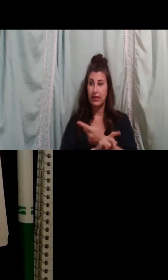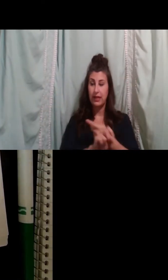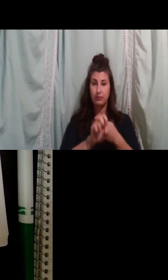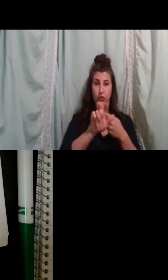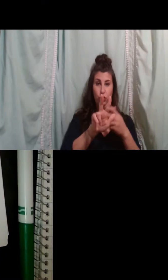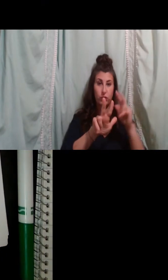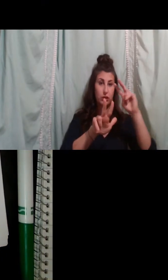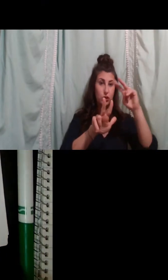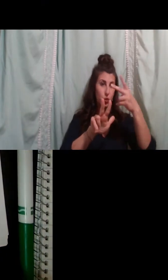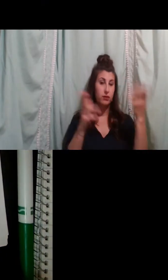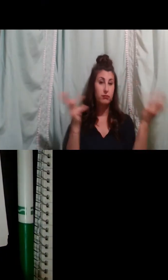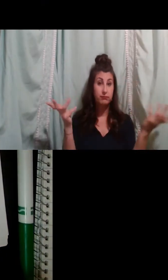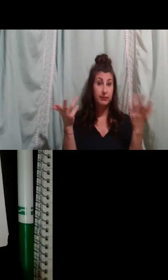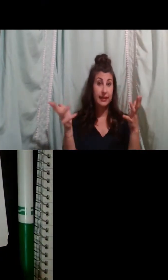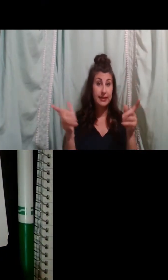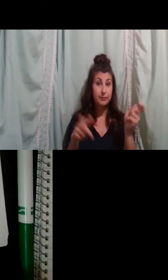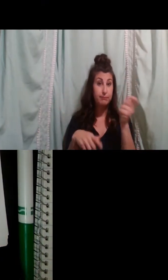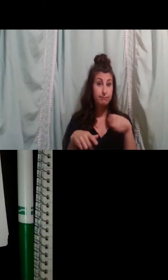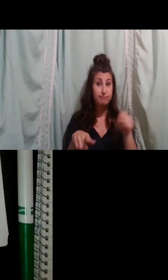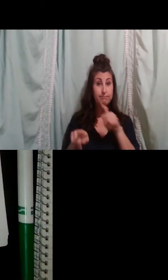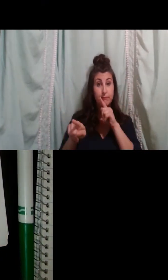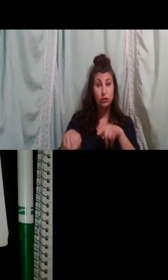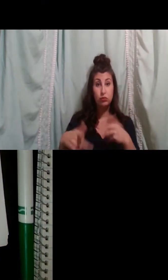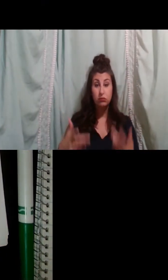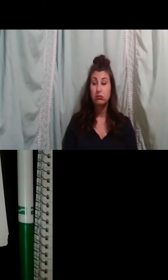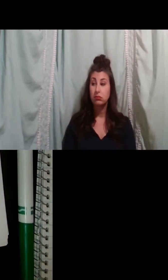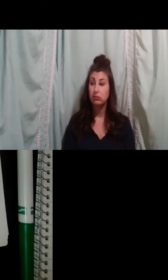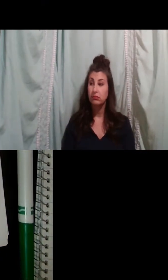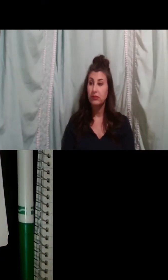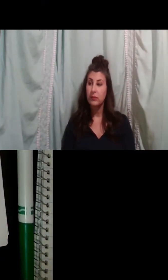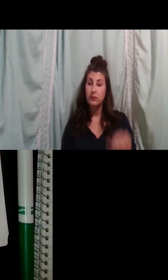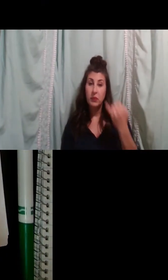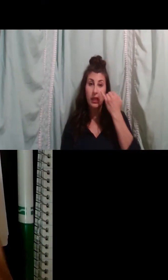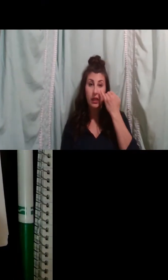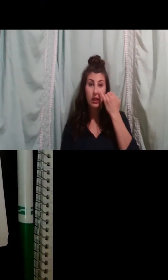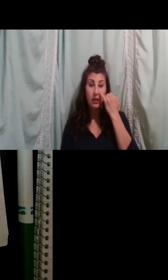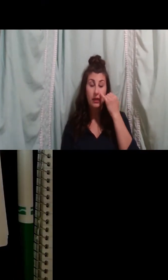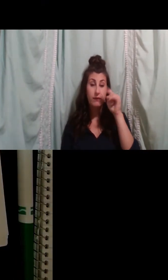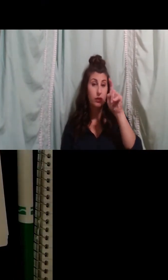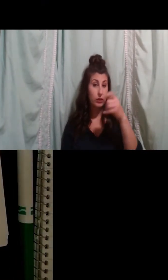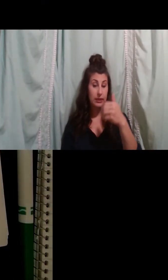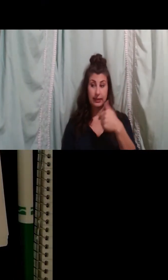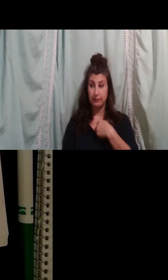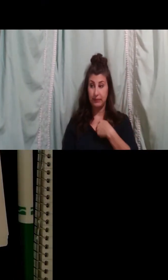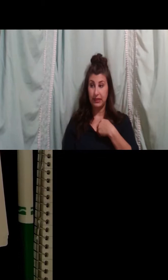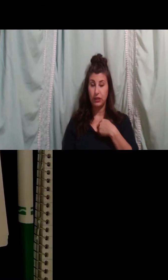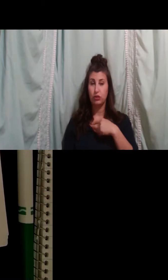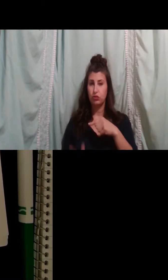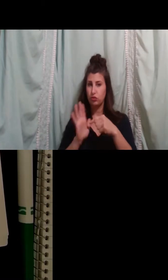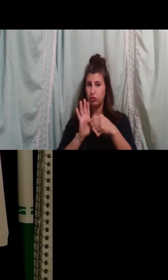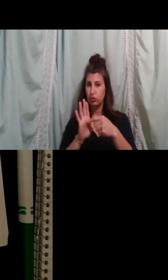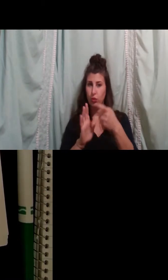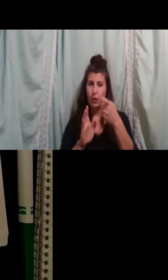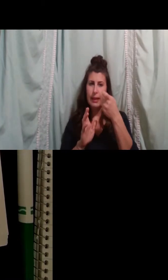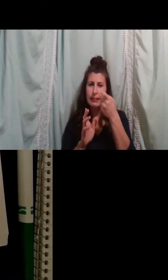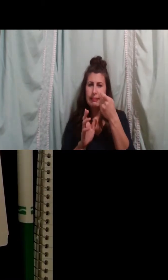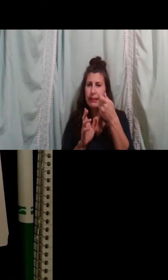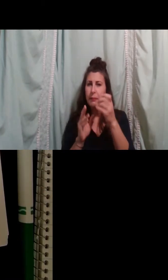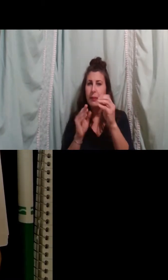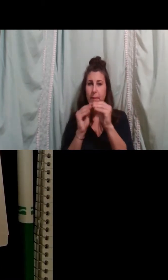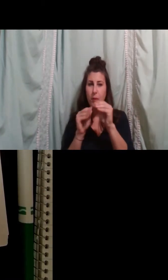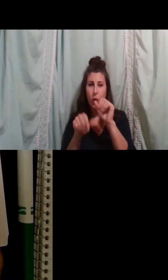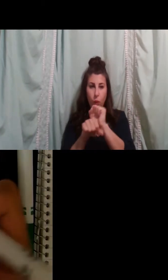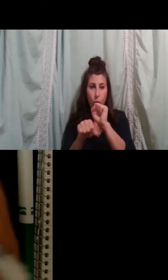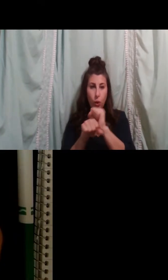So here's my answer right here. Okay. And if you needed me to show a little